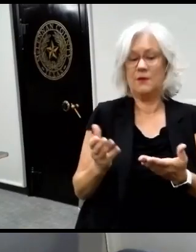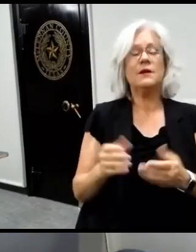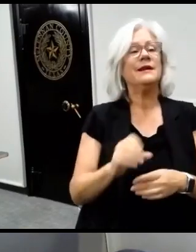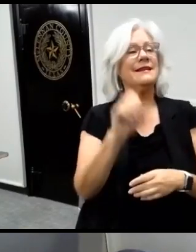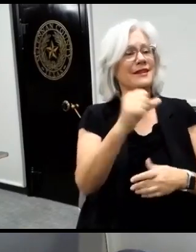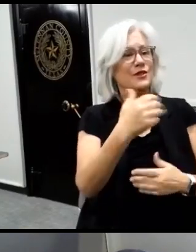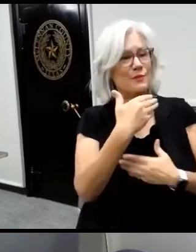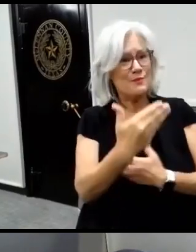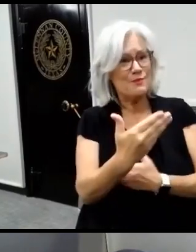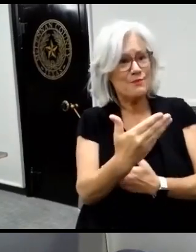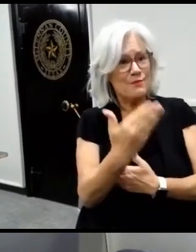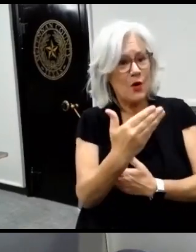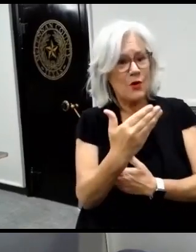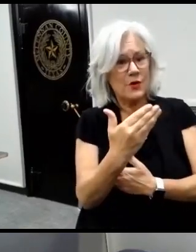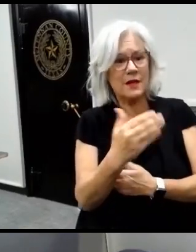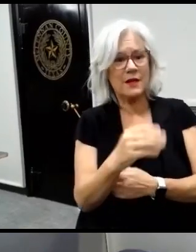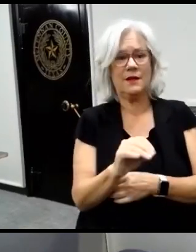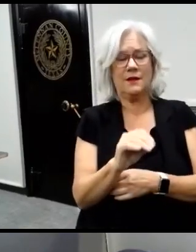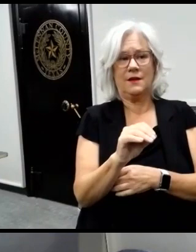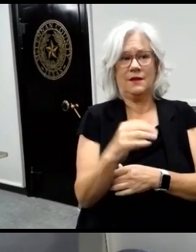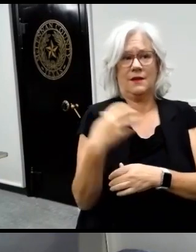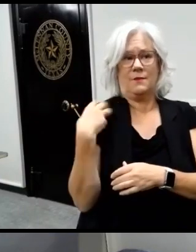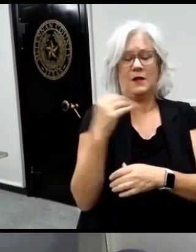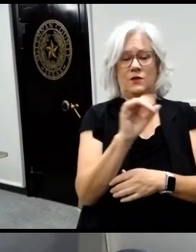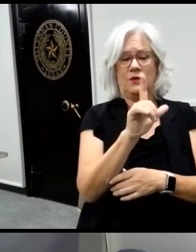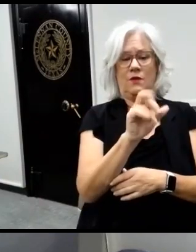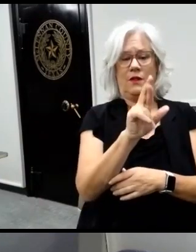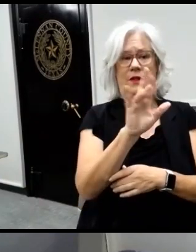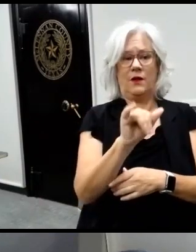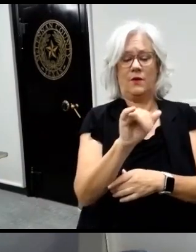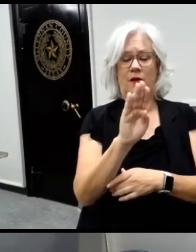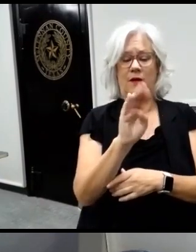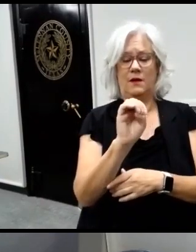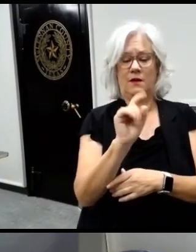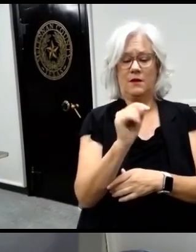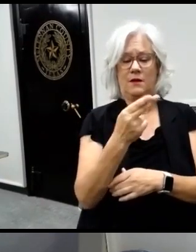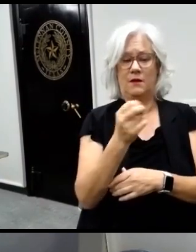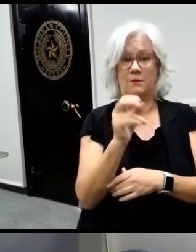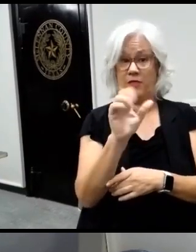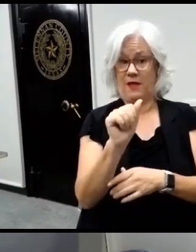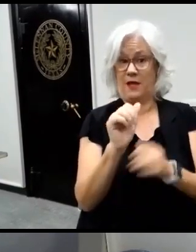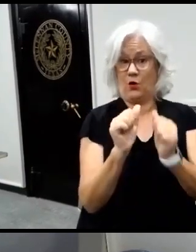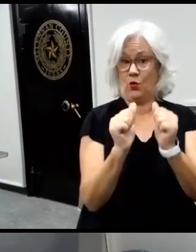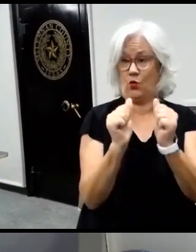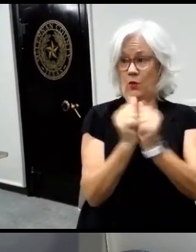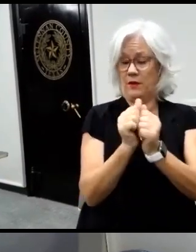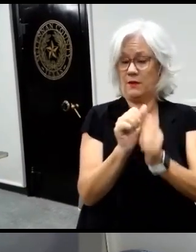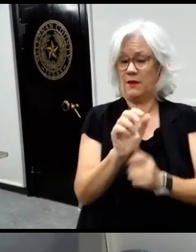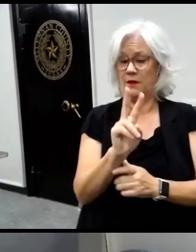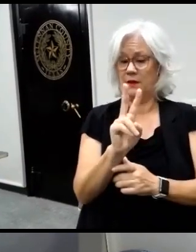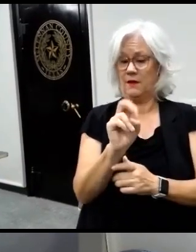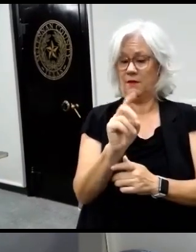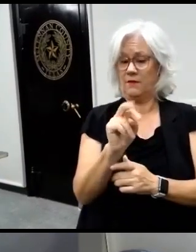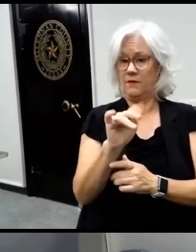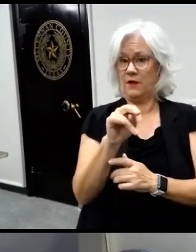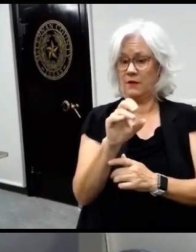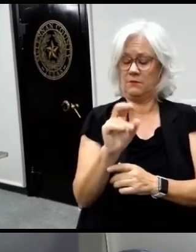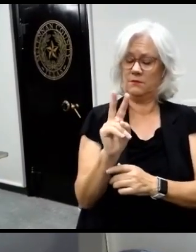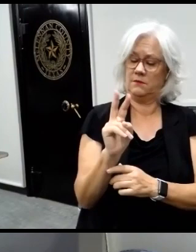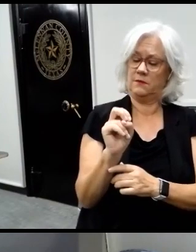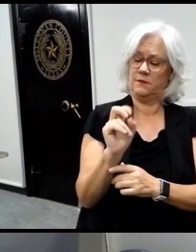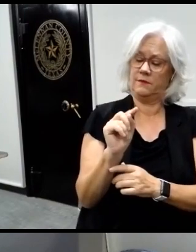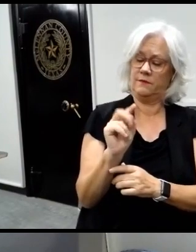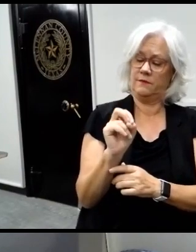morning. Commander Larry Bethea with our Veterans One Stop is in court this morning.